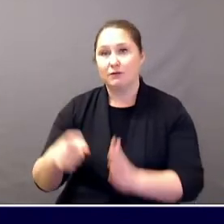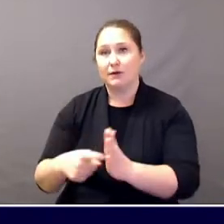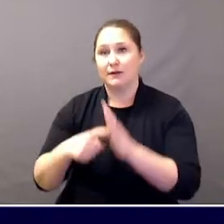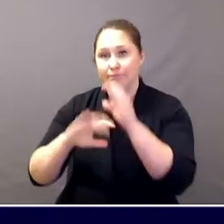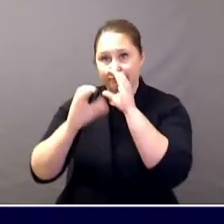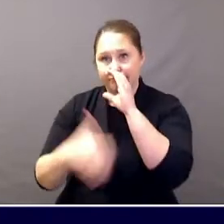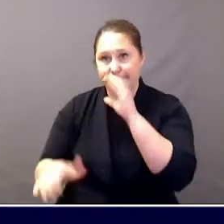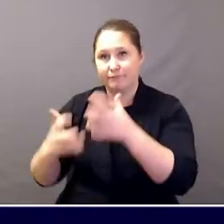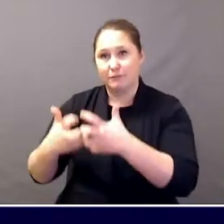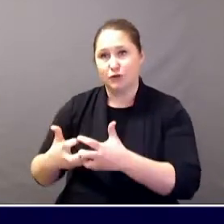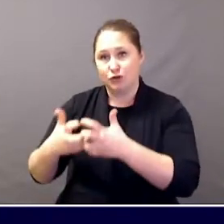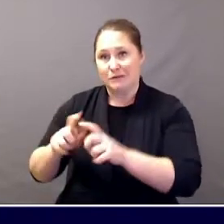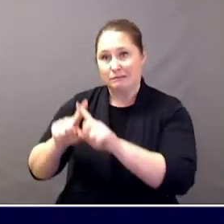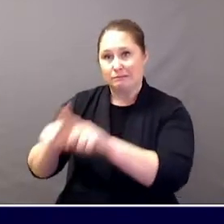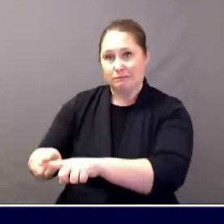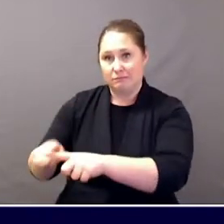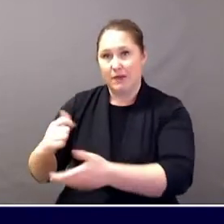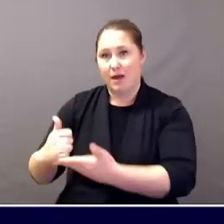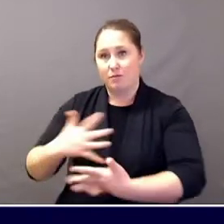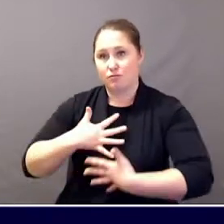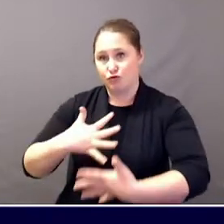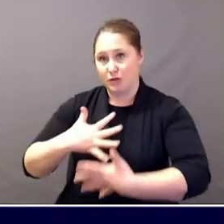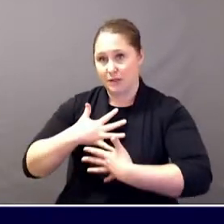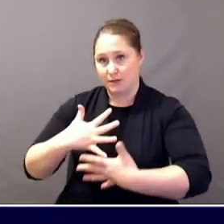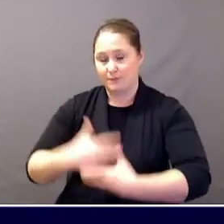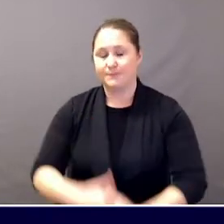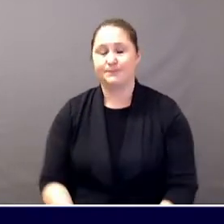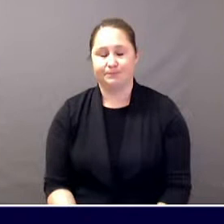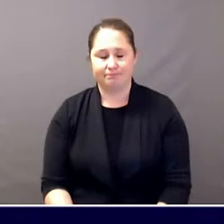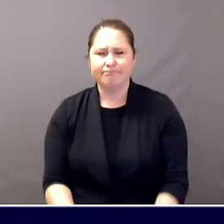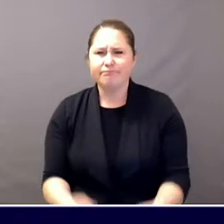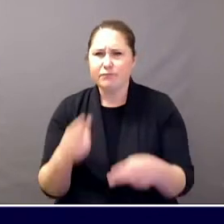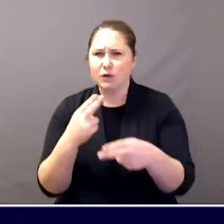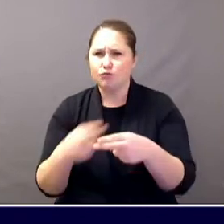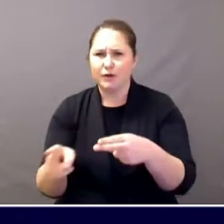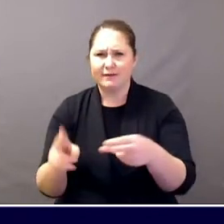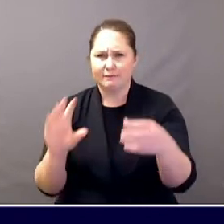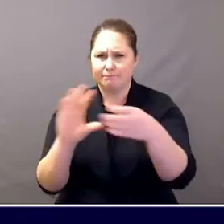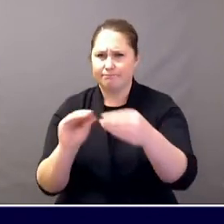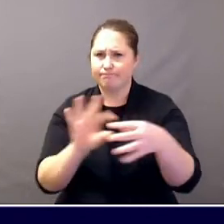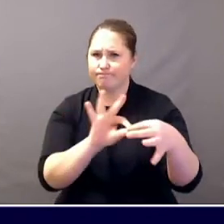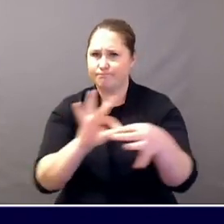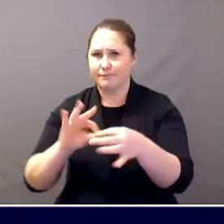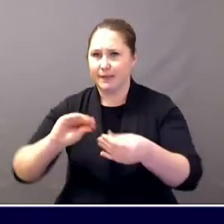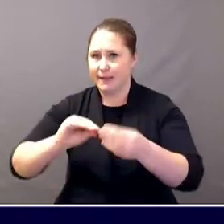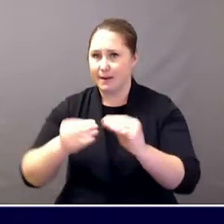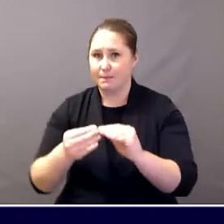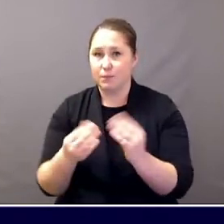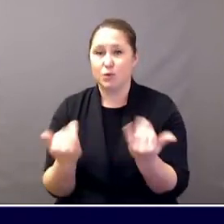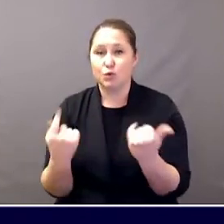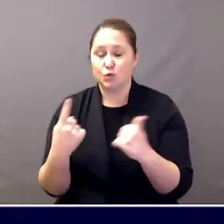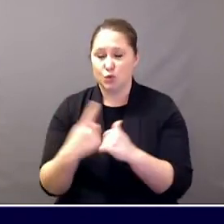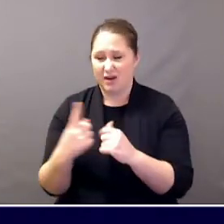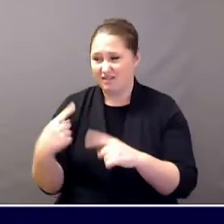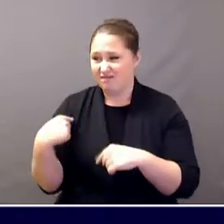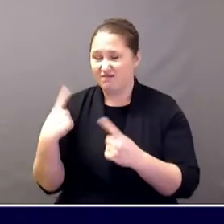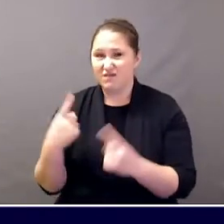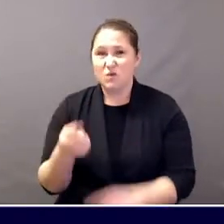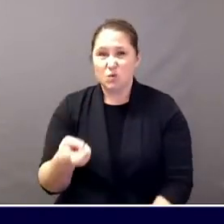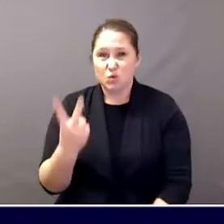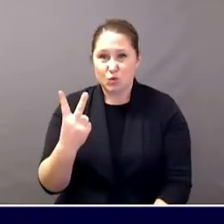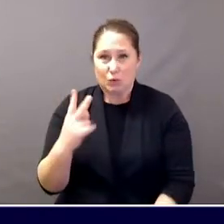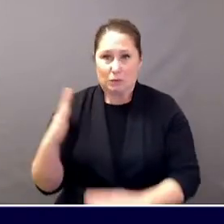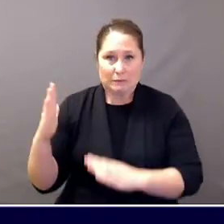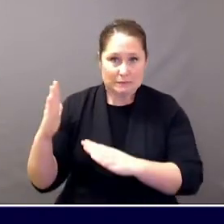ventilator. A brief comment on some of those numbers. Today marks the high point of 2 concerning